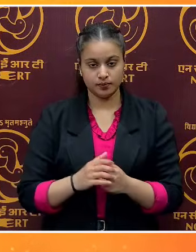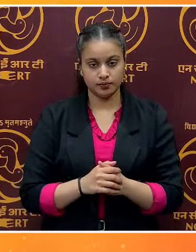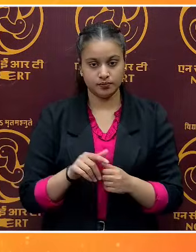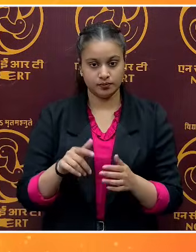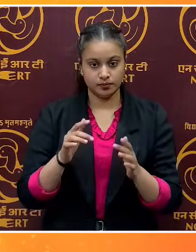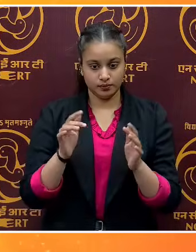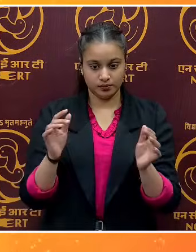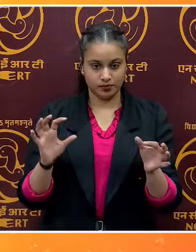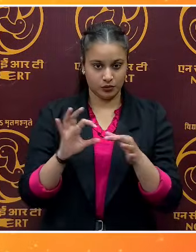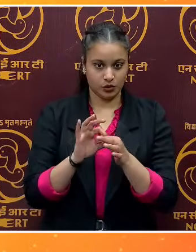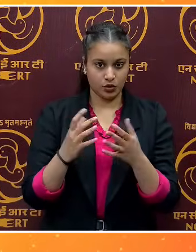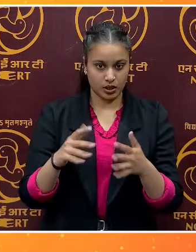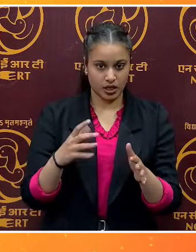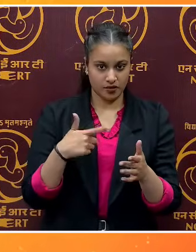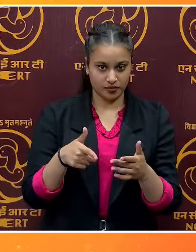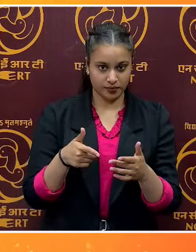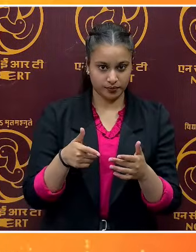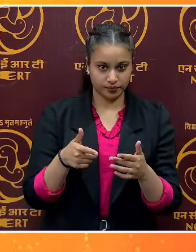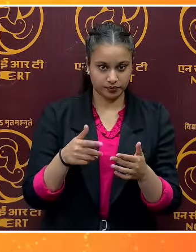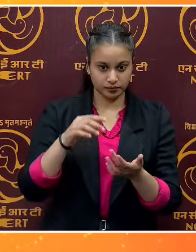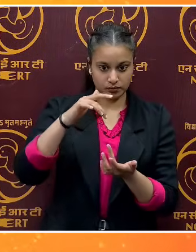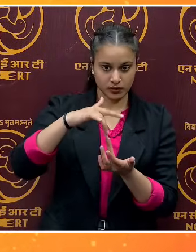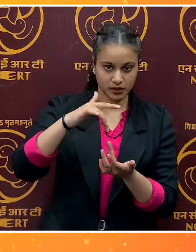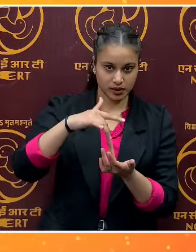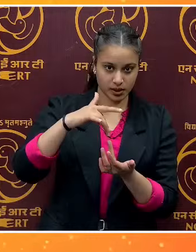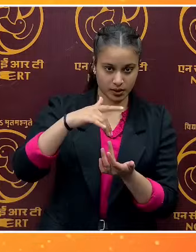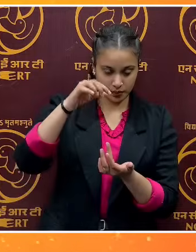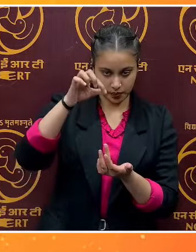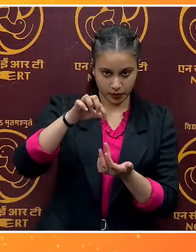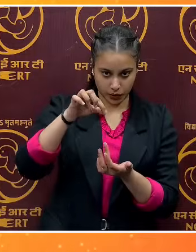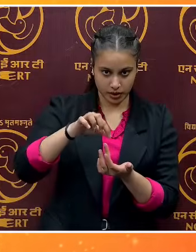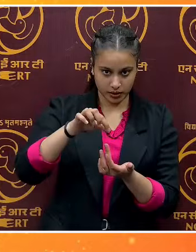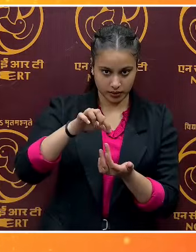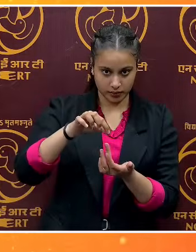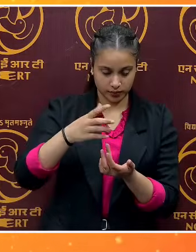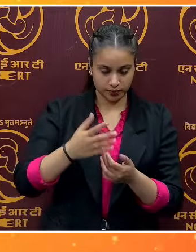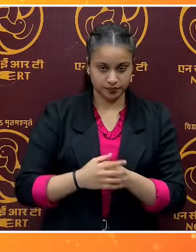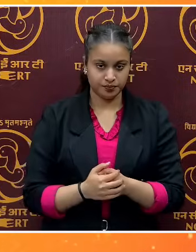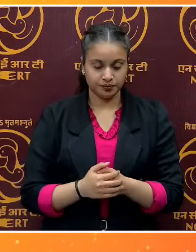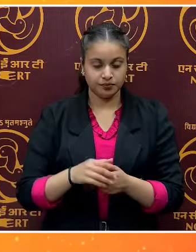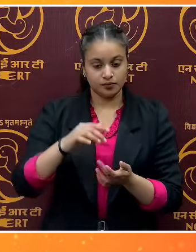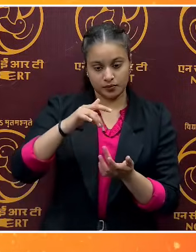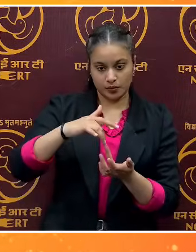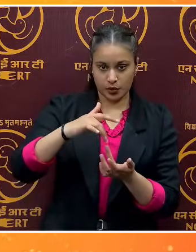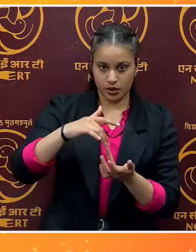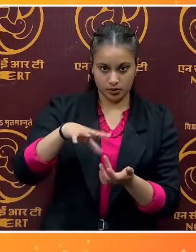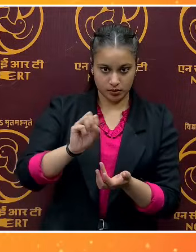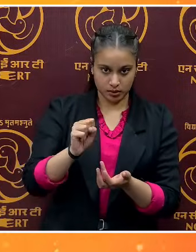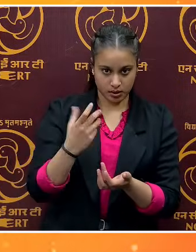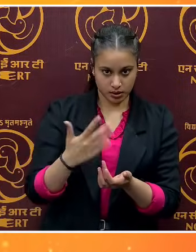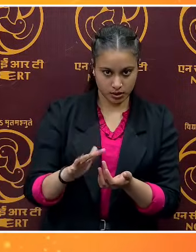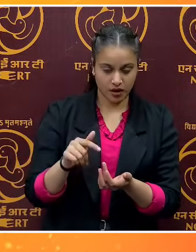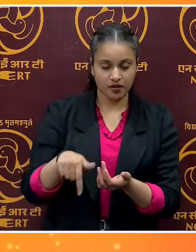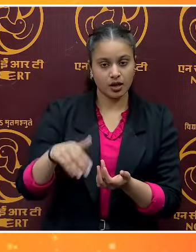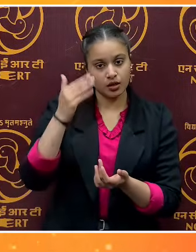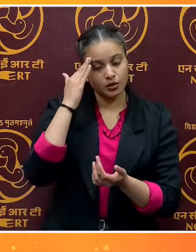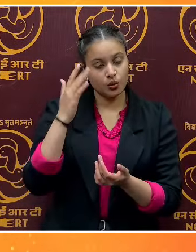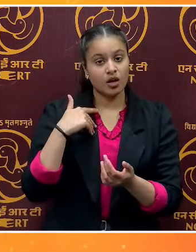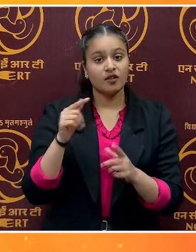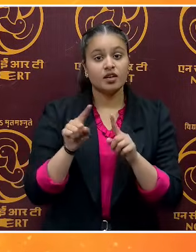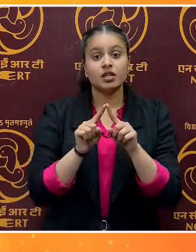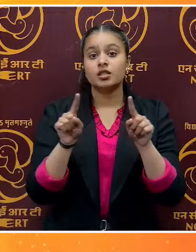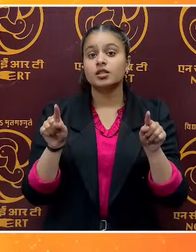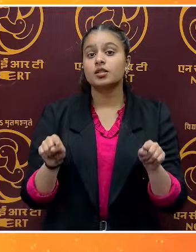line. As a result, I get a center point. Okay. After getting this, I know square